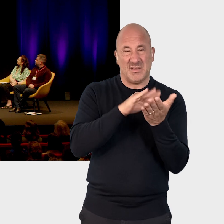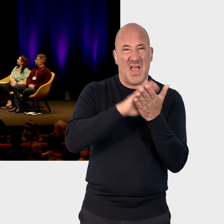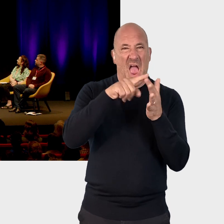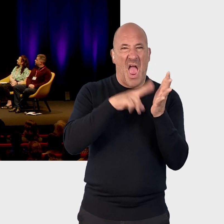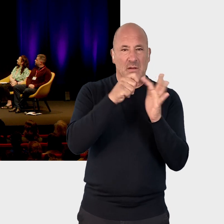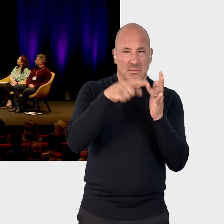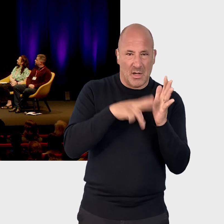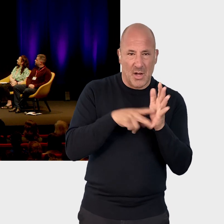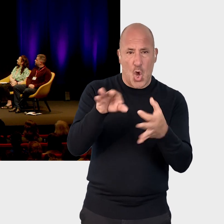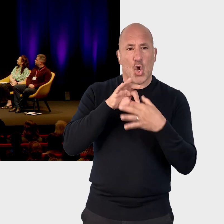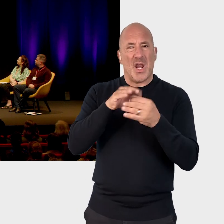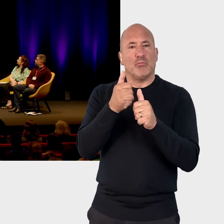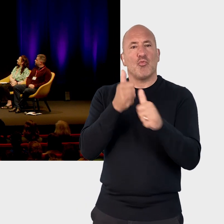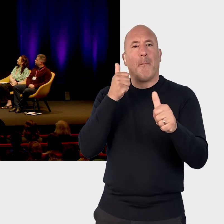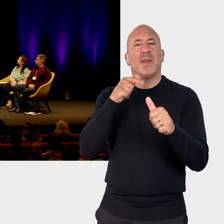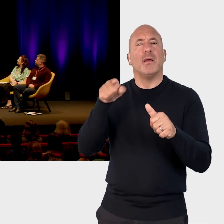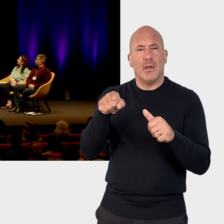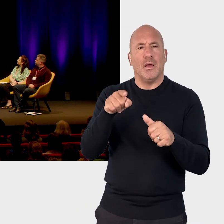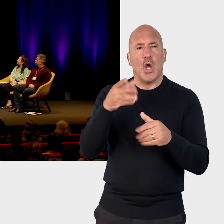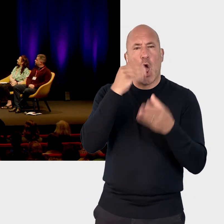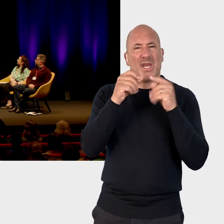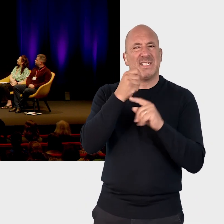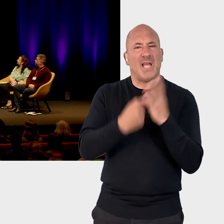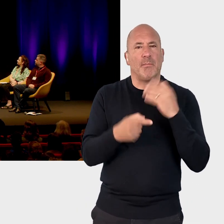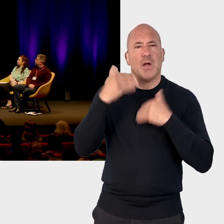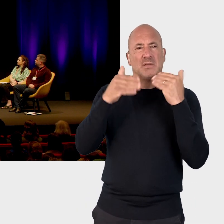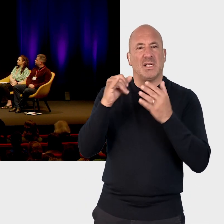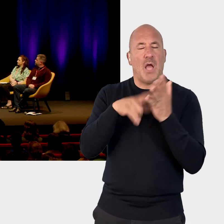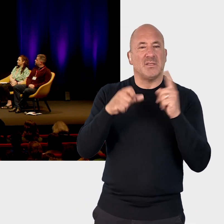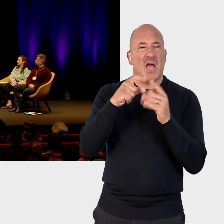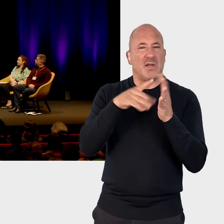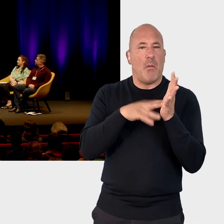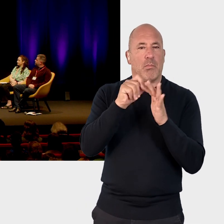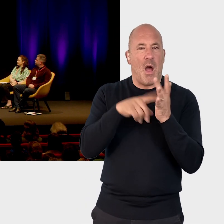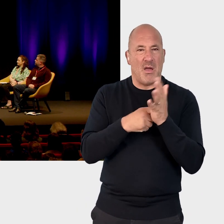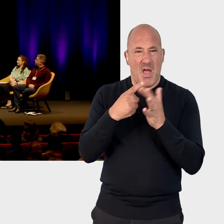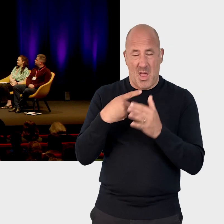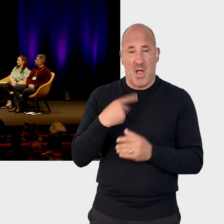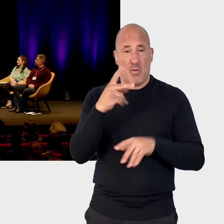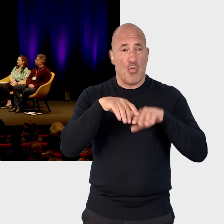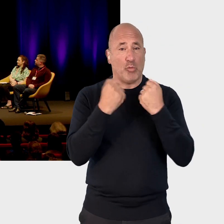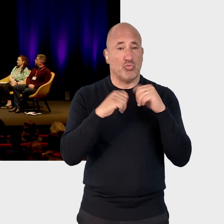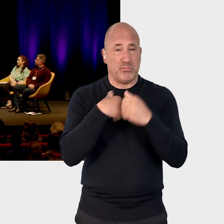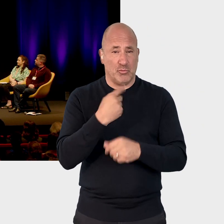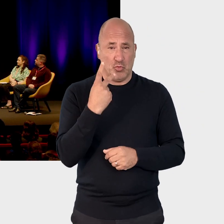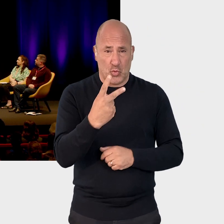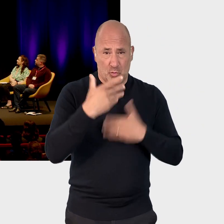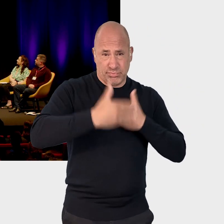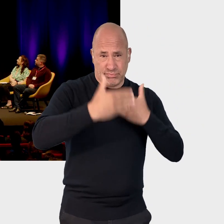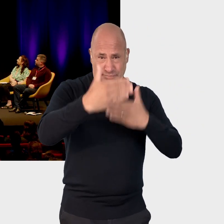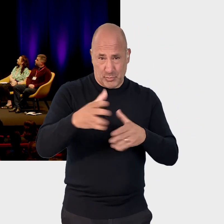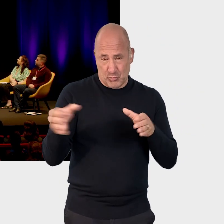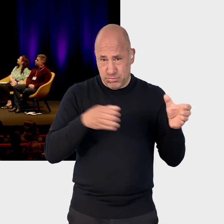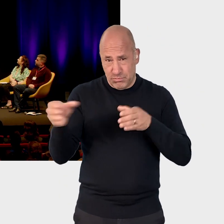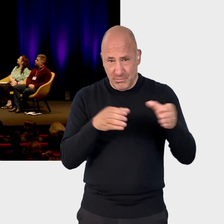Map Community Centre in Hendon, and the Connect company, who work with learning disabled adults at the Sunderland Empire. We led 2 terms of workshops